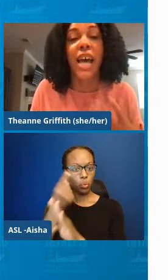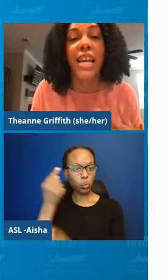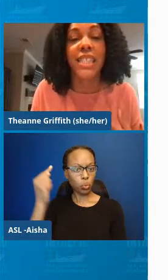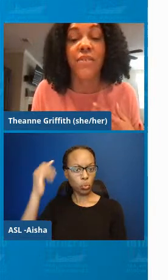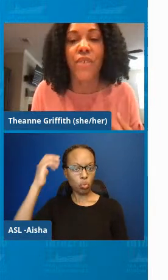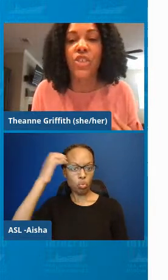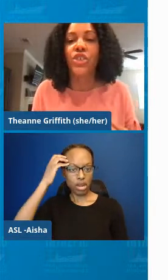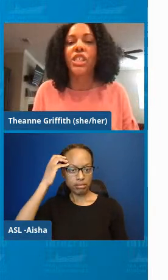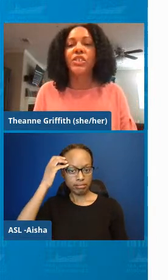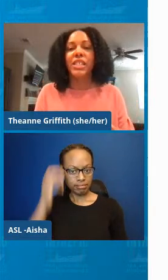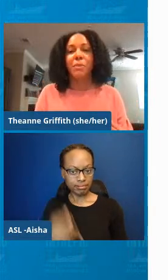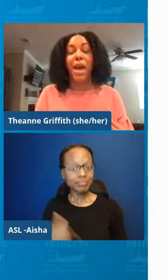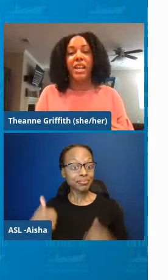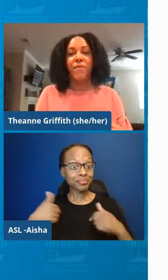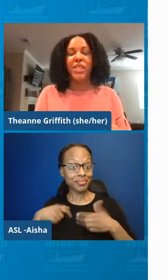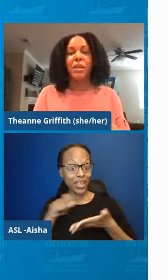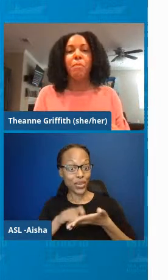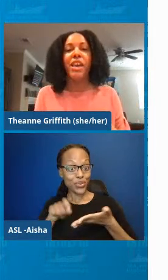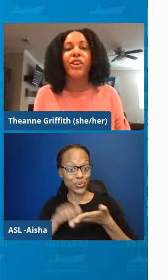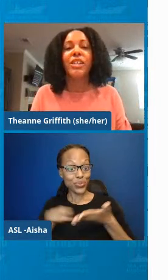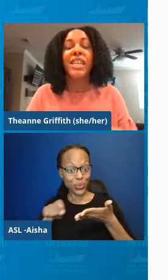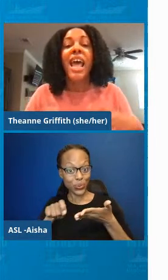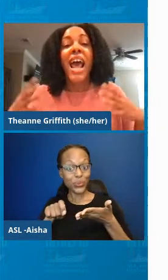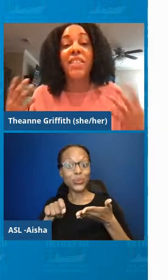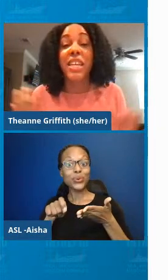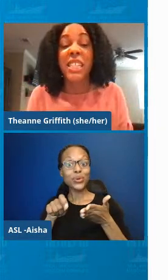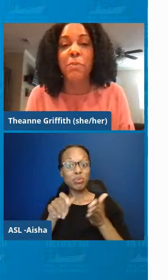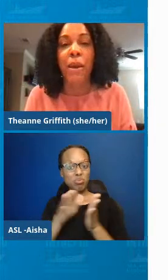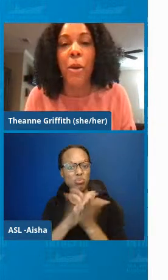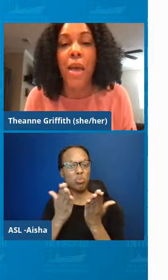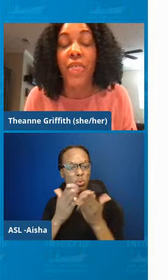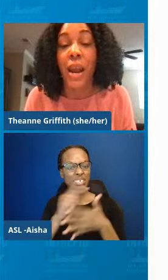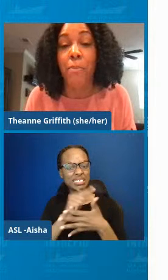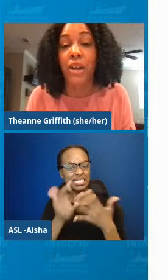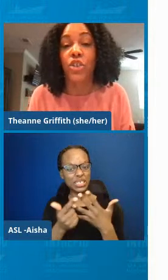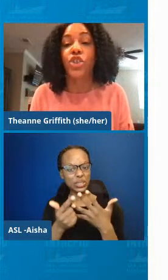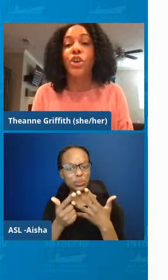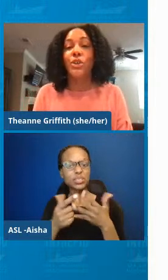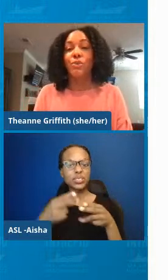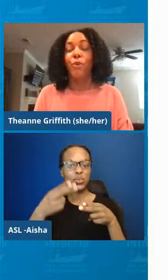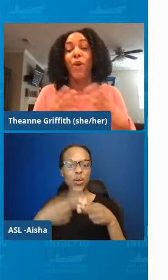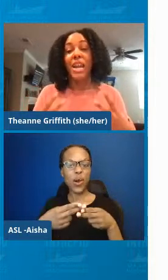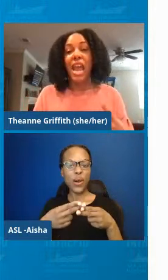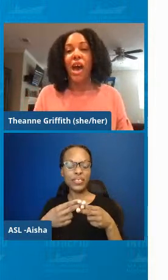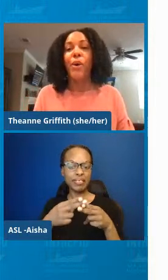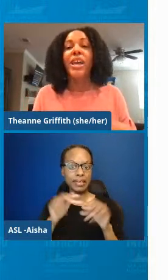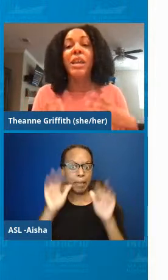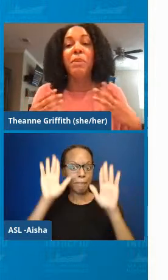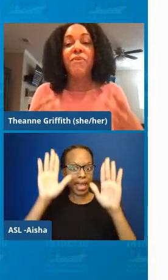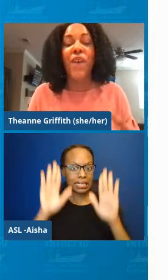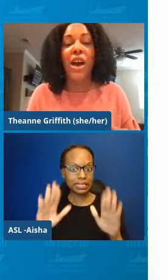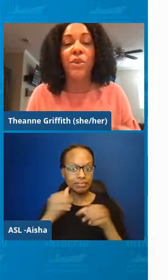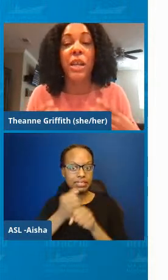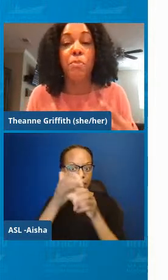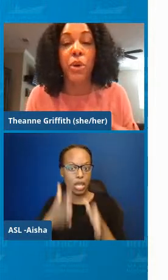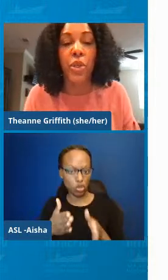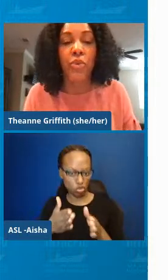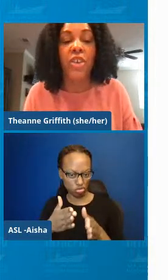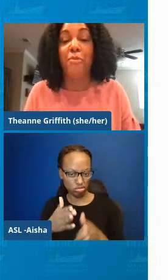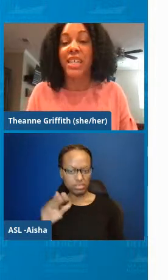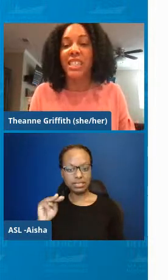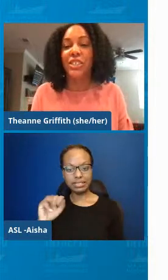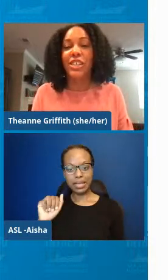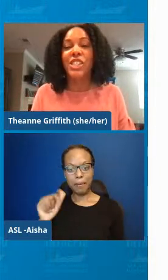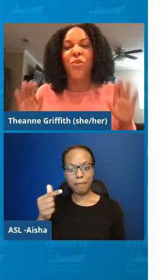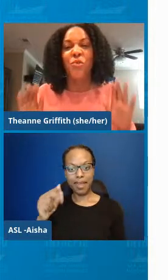of the Science Adventure series, The Magnificent Makers, and the experiment that I'm about to show you right now can be found in book